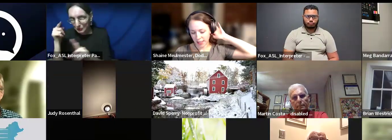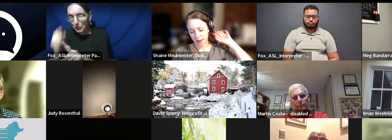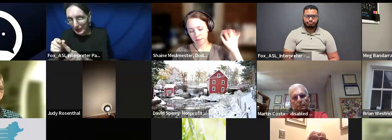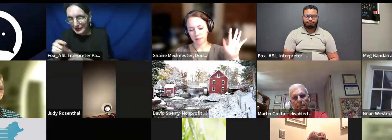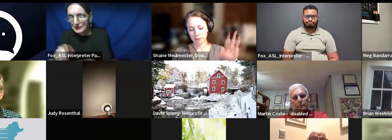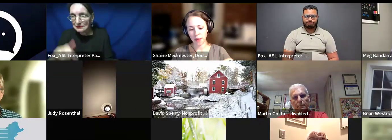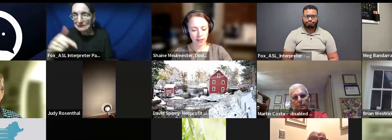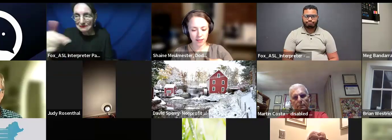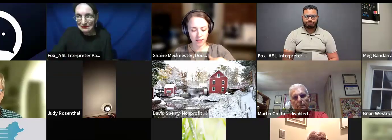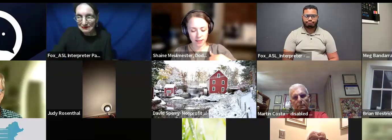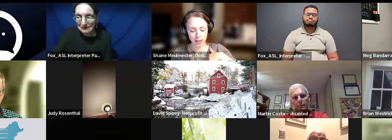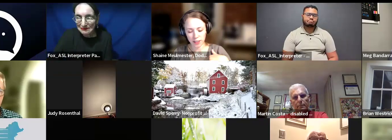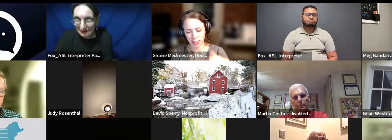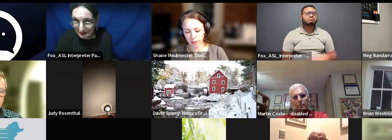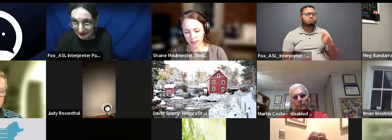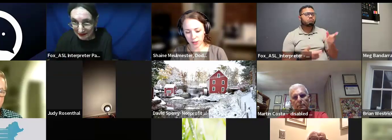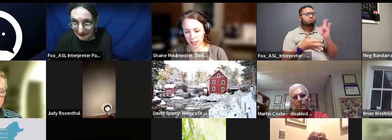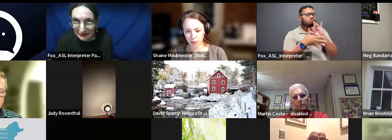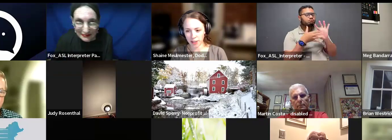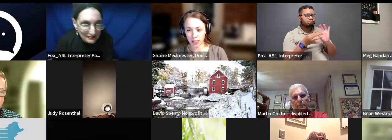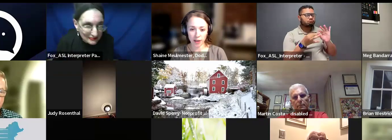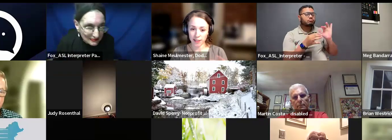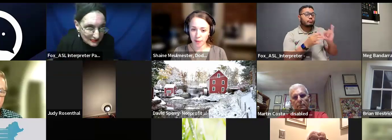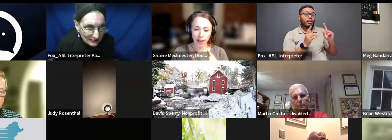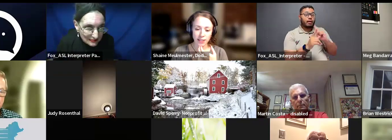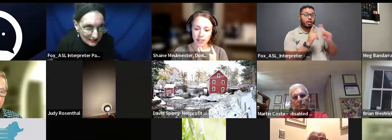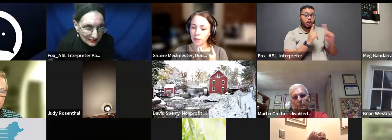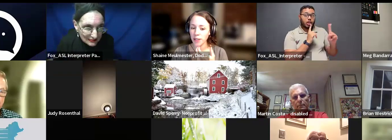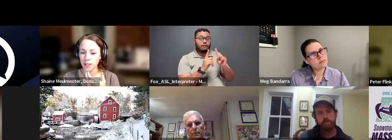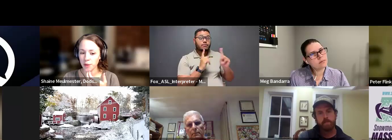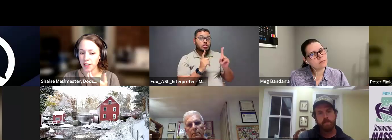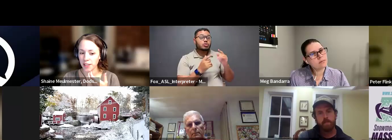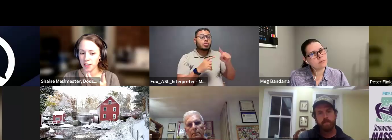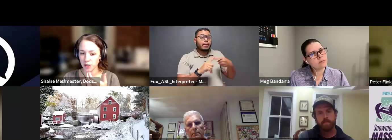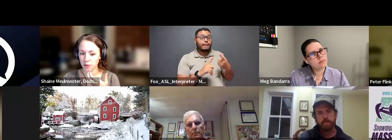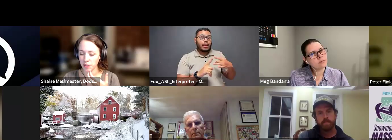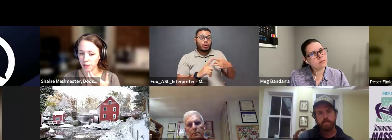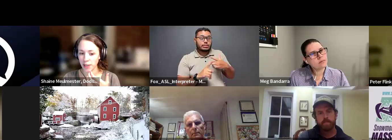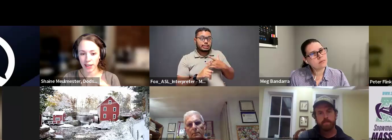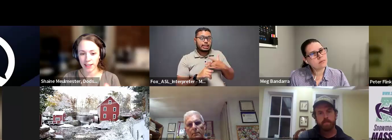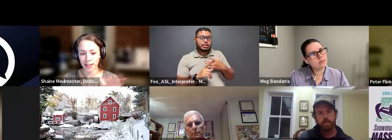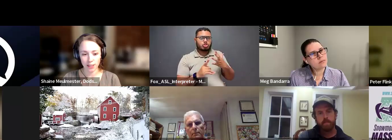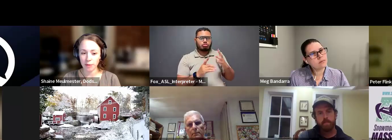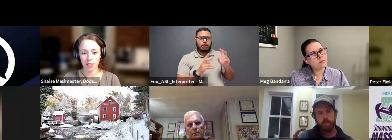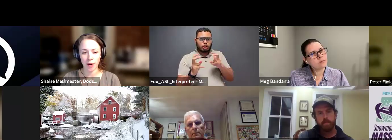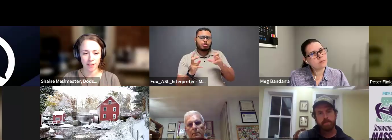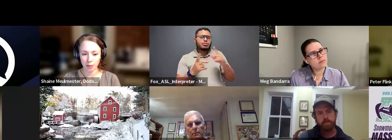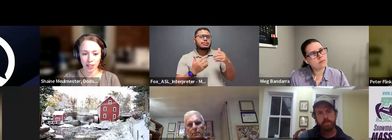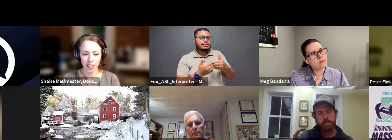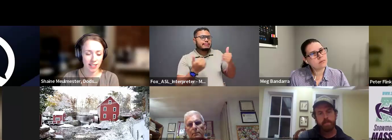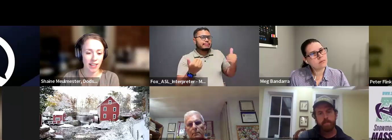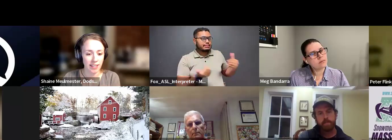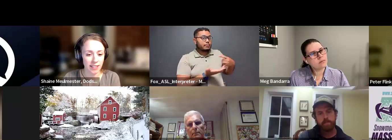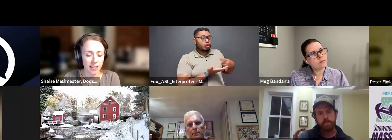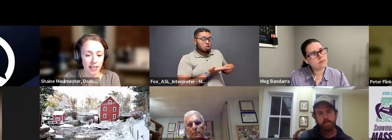you had said that maybe the conversation about sensory disabilities is part of a separate conversation, but I do want to just really reiterate that that's very much a part of